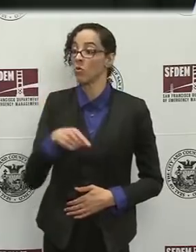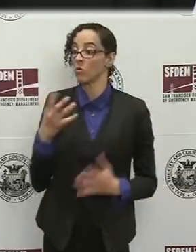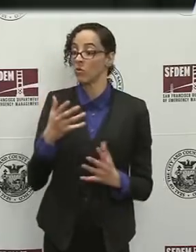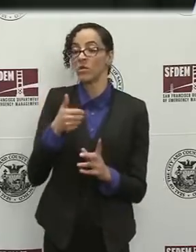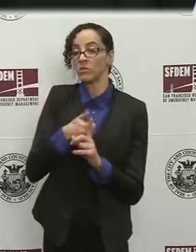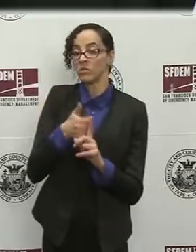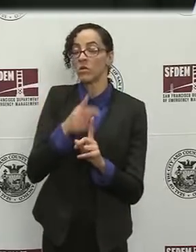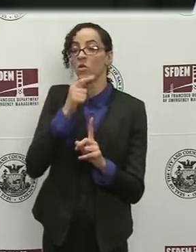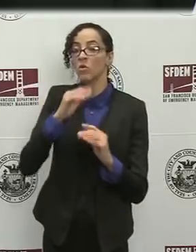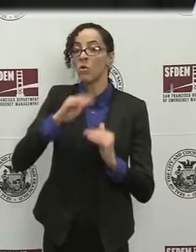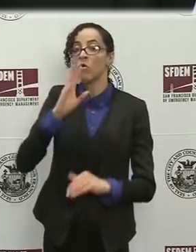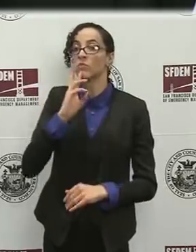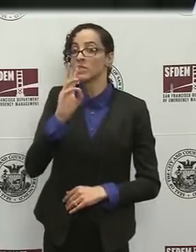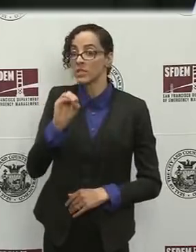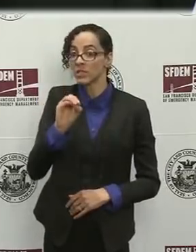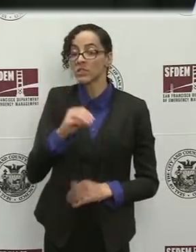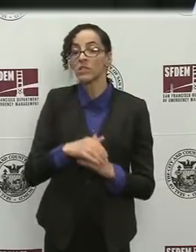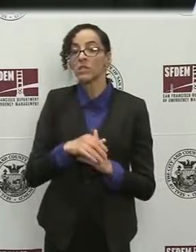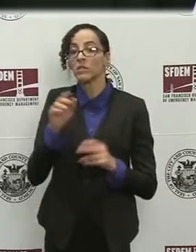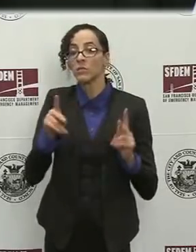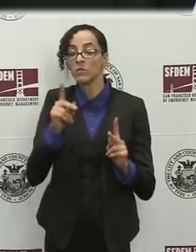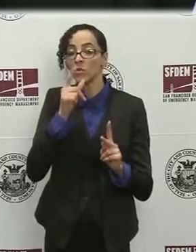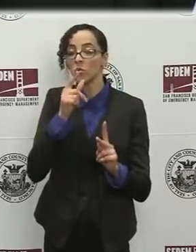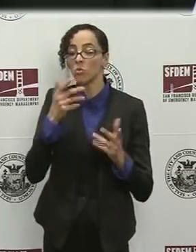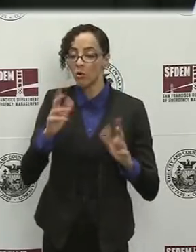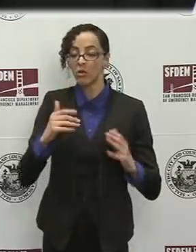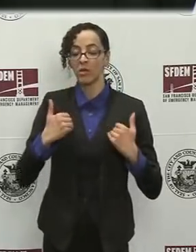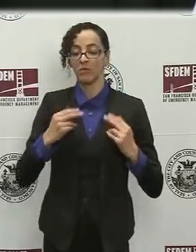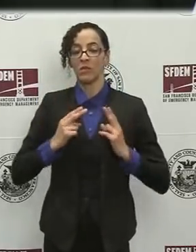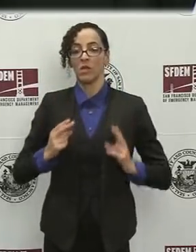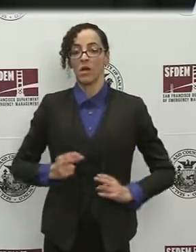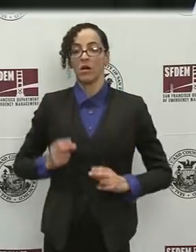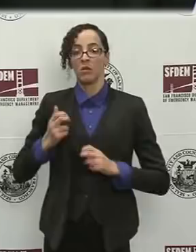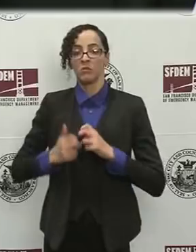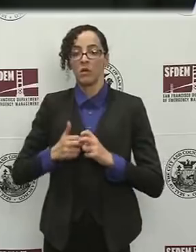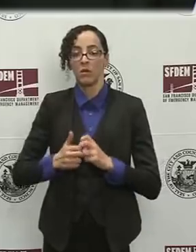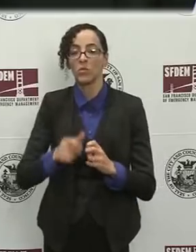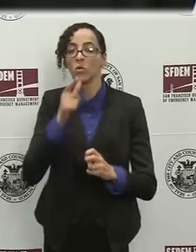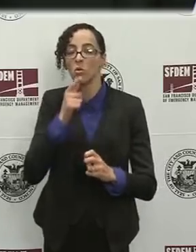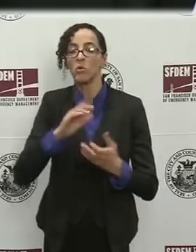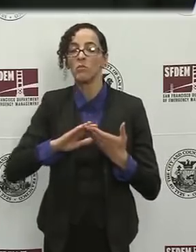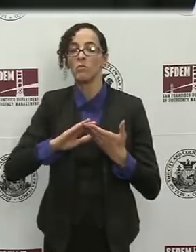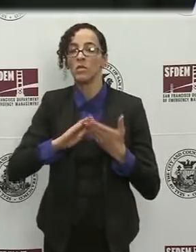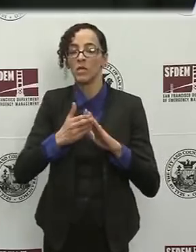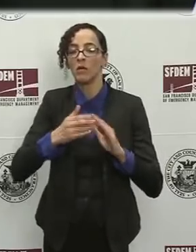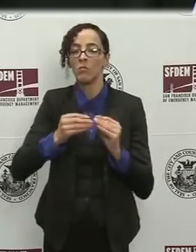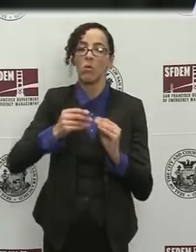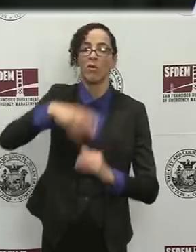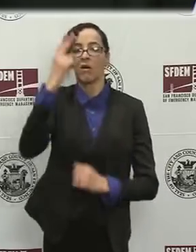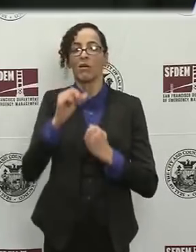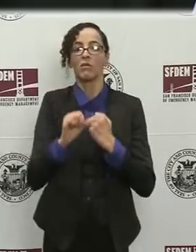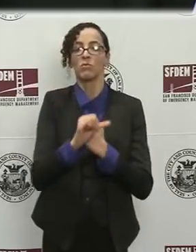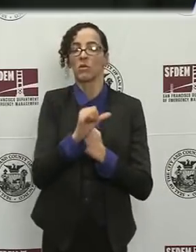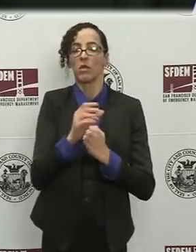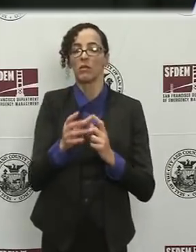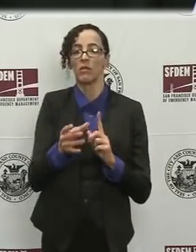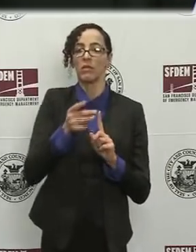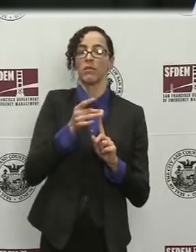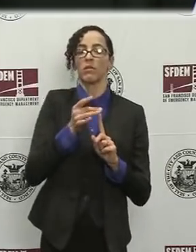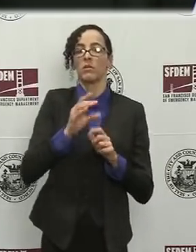individuals who have underlying health conditions that make them vulnerable or more vulnerable to the COVID-19